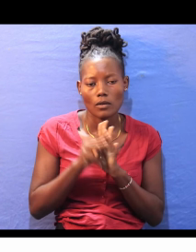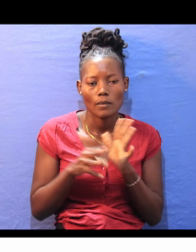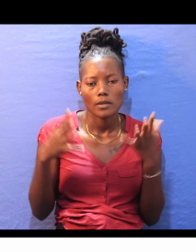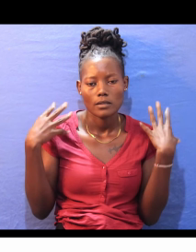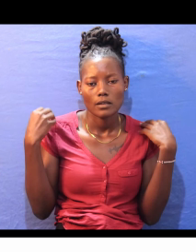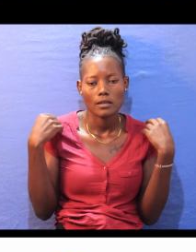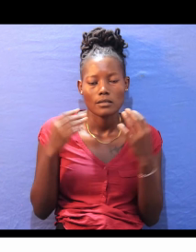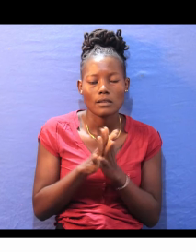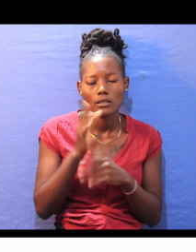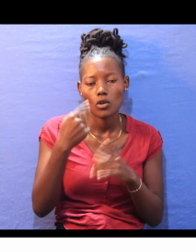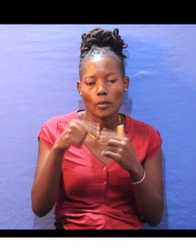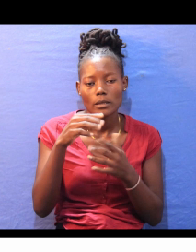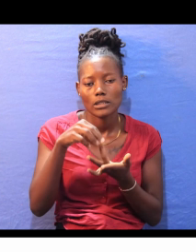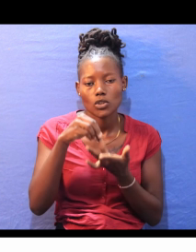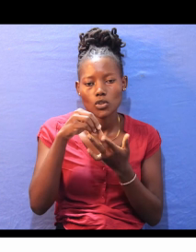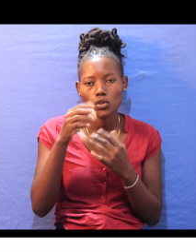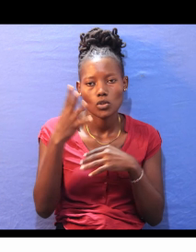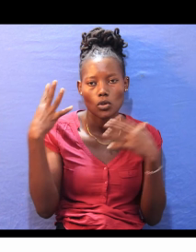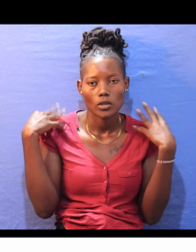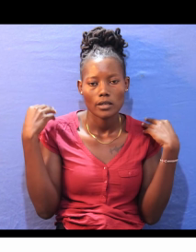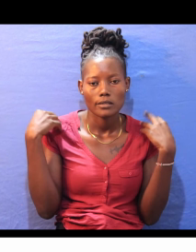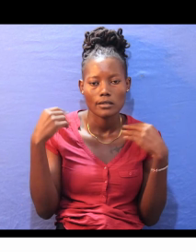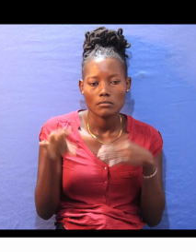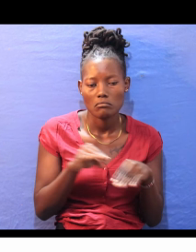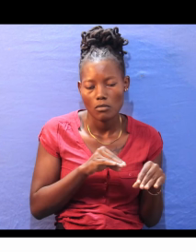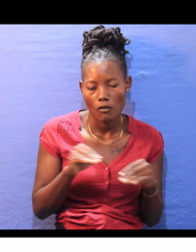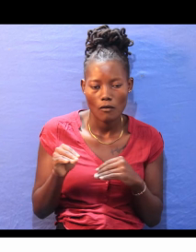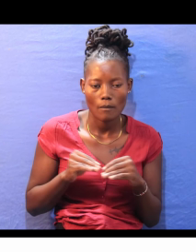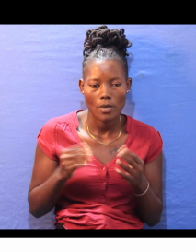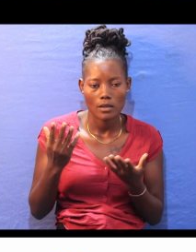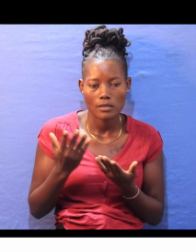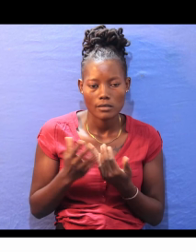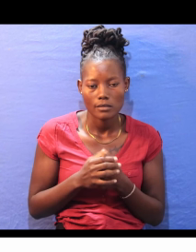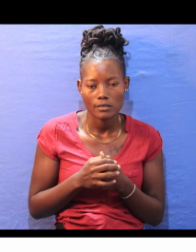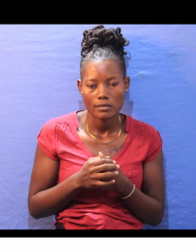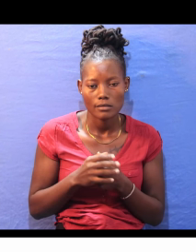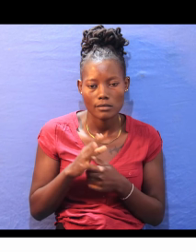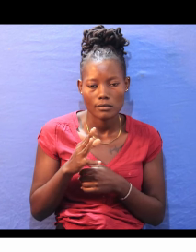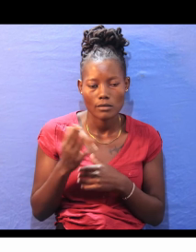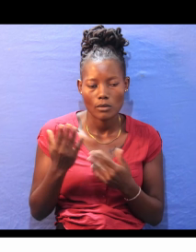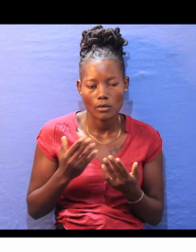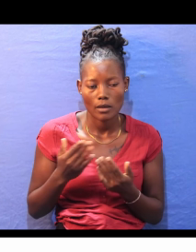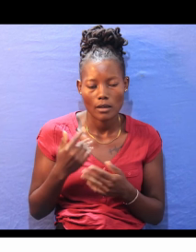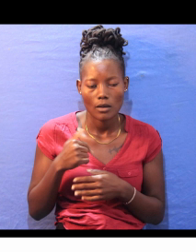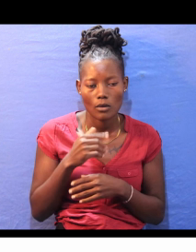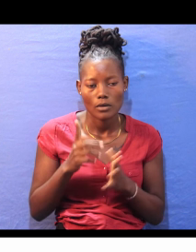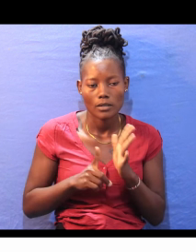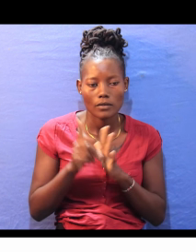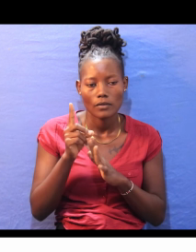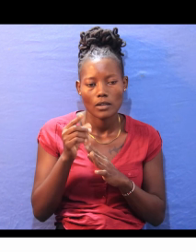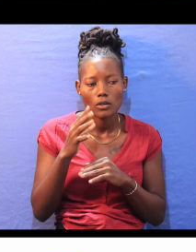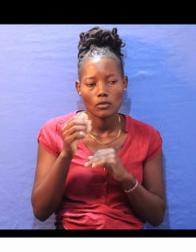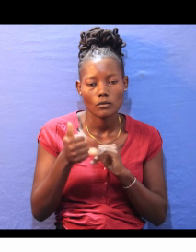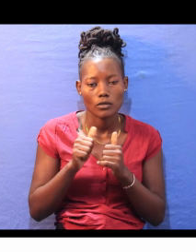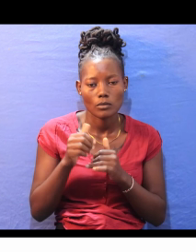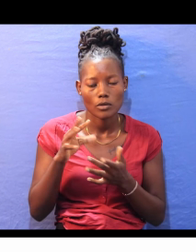competition exercises. These are movements which are going to develop sport-specific